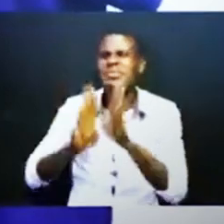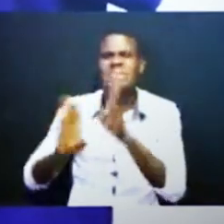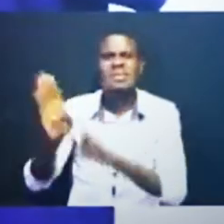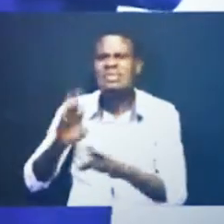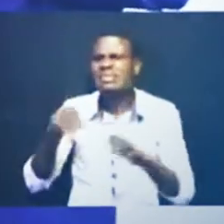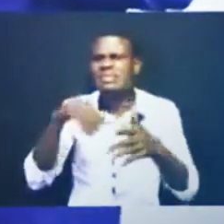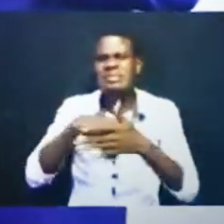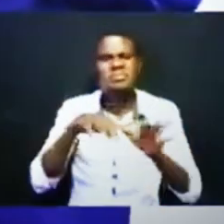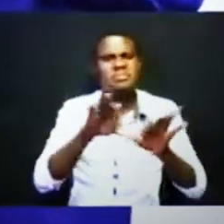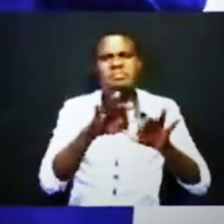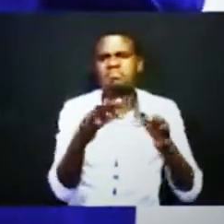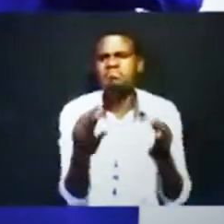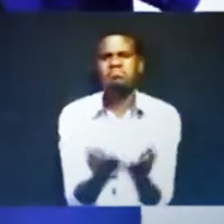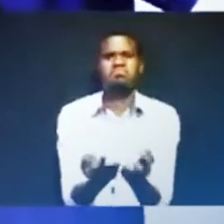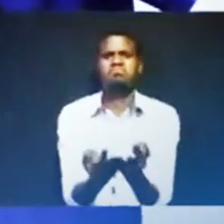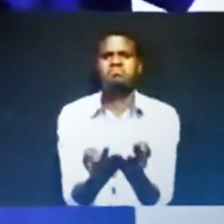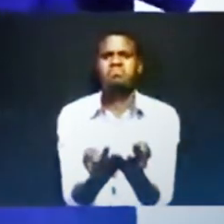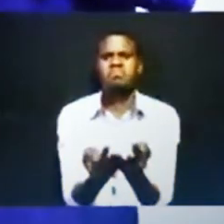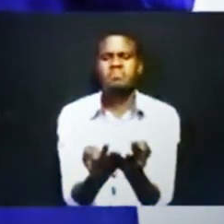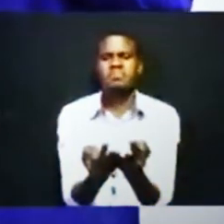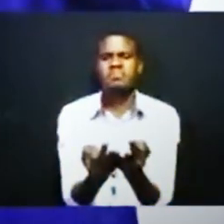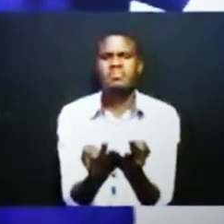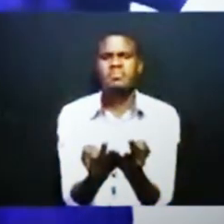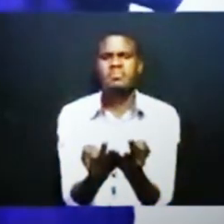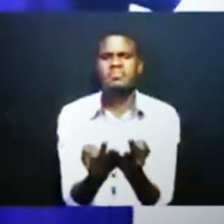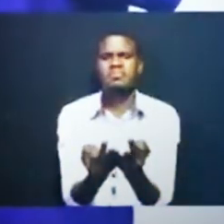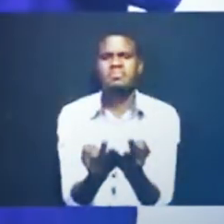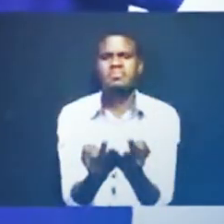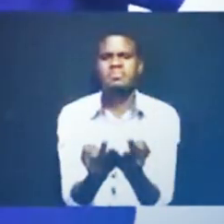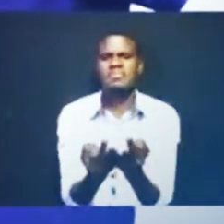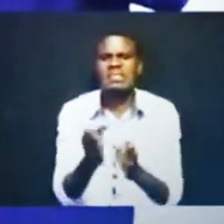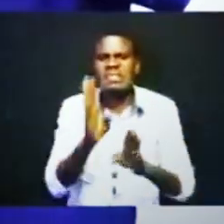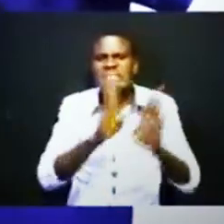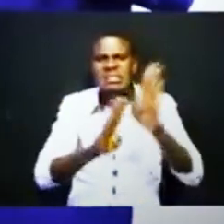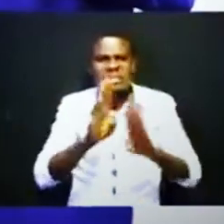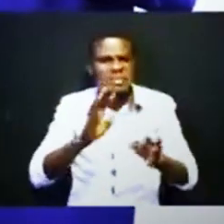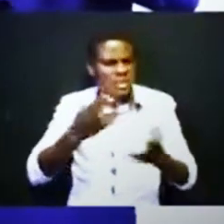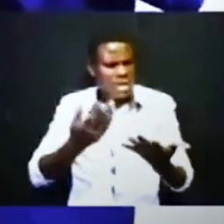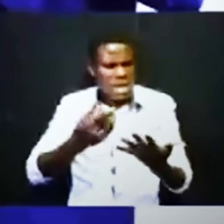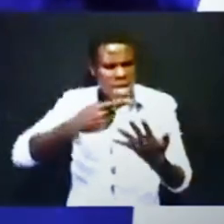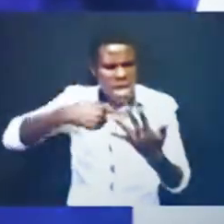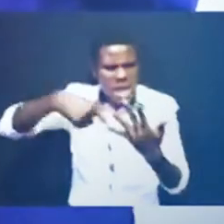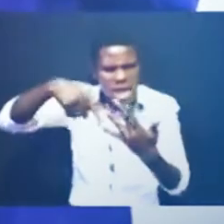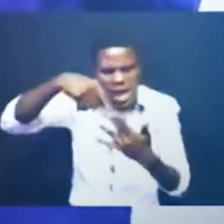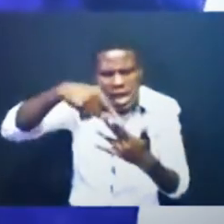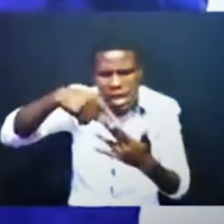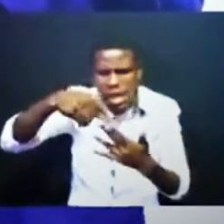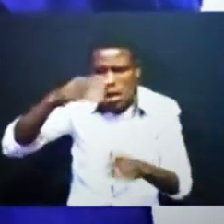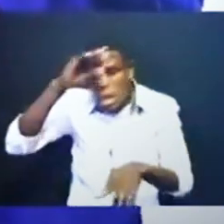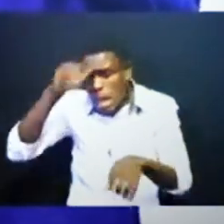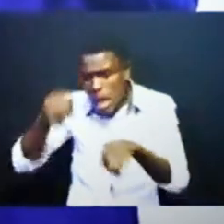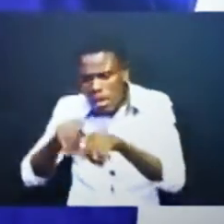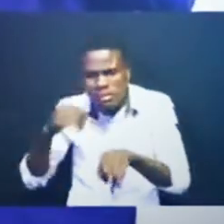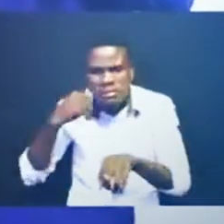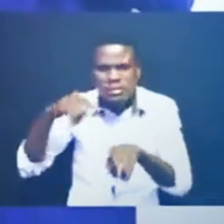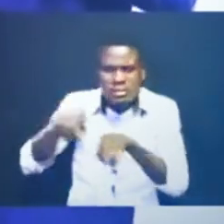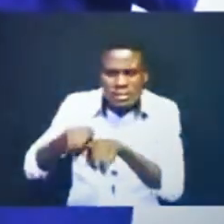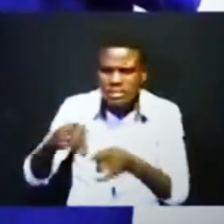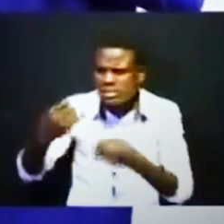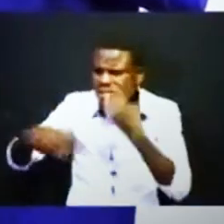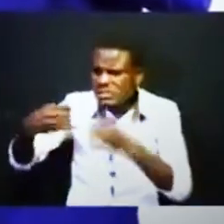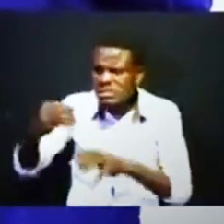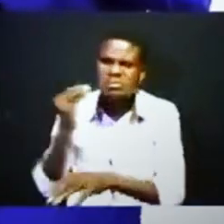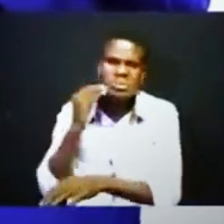in families. Yeah, troubles among siblings. Issues at